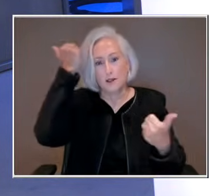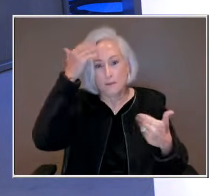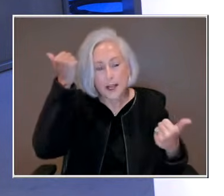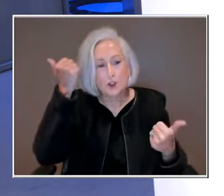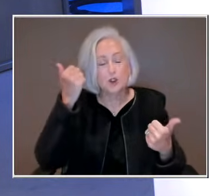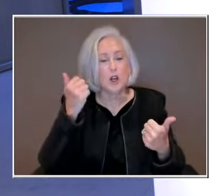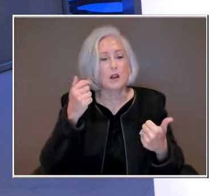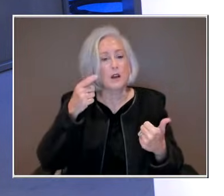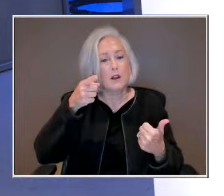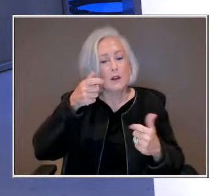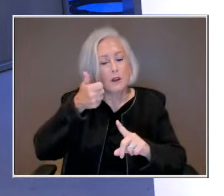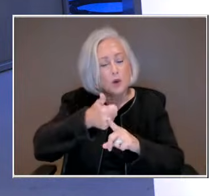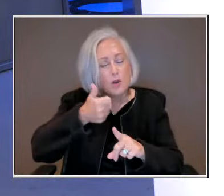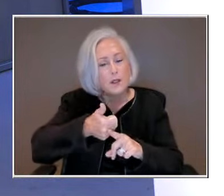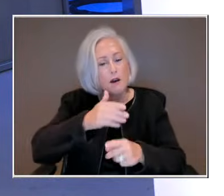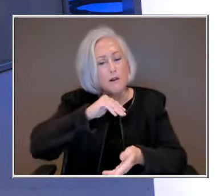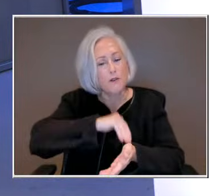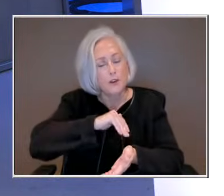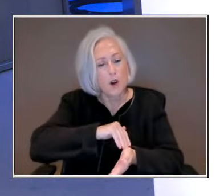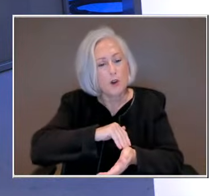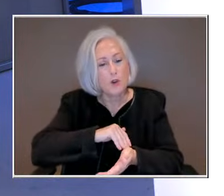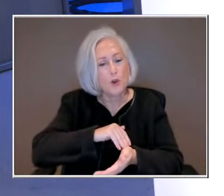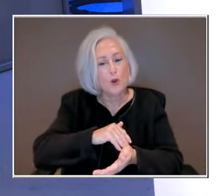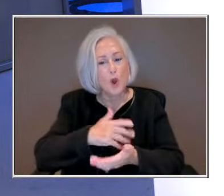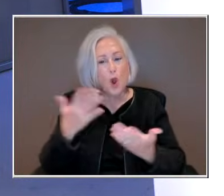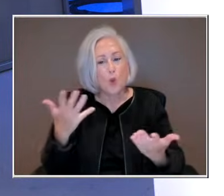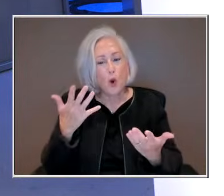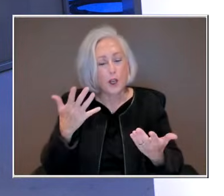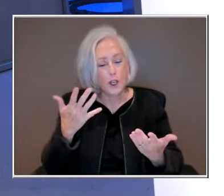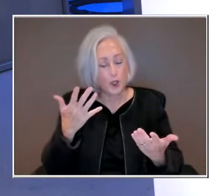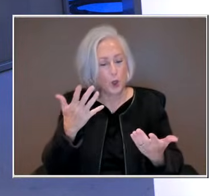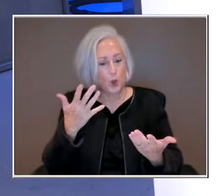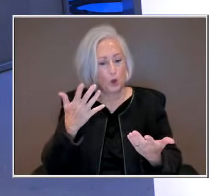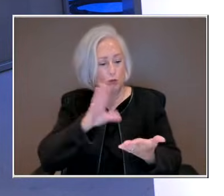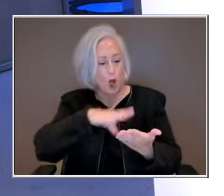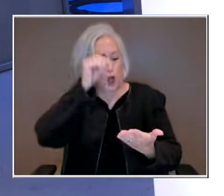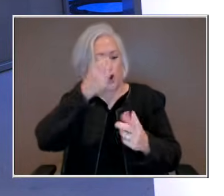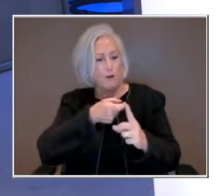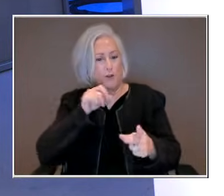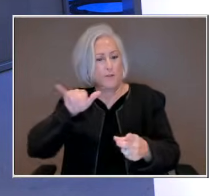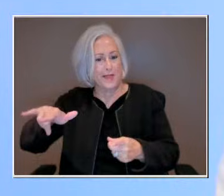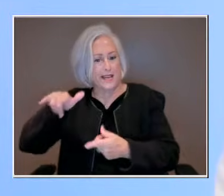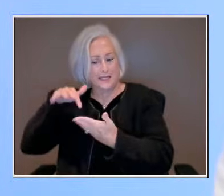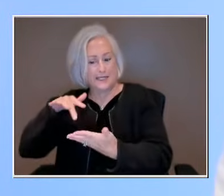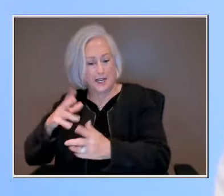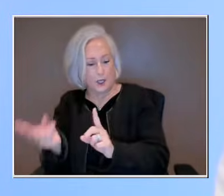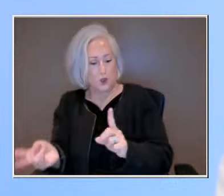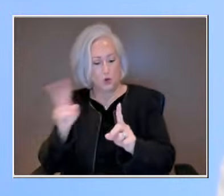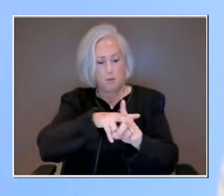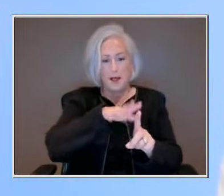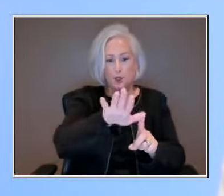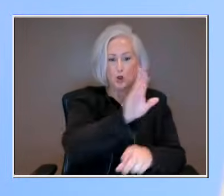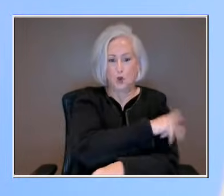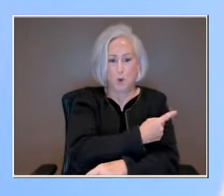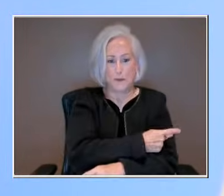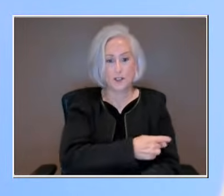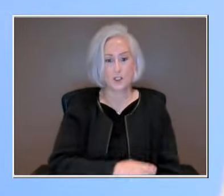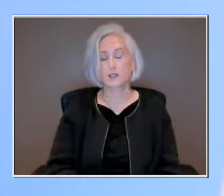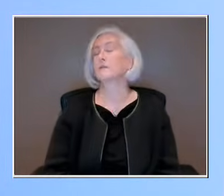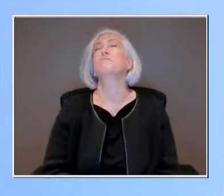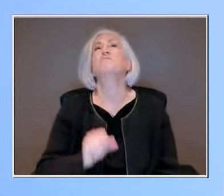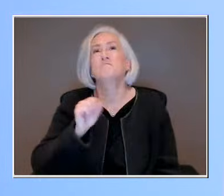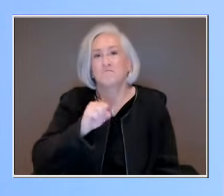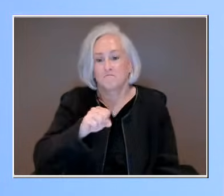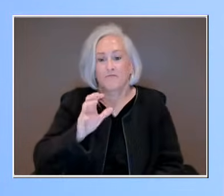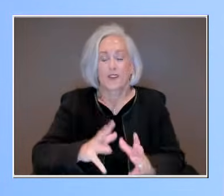geriatrician, what do you glean from this that you could apply to your patients? So a lot, actually. We know that there's a